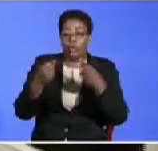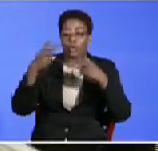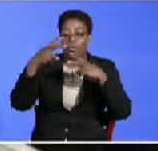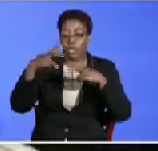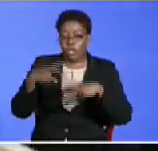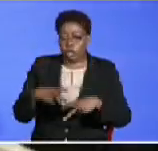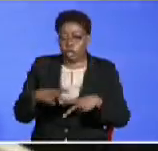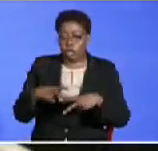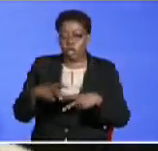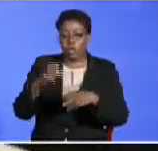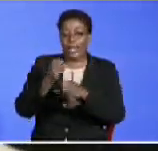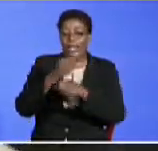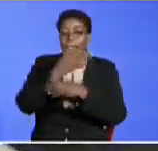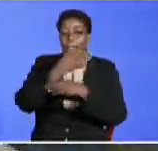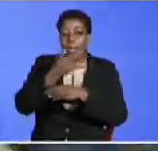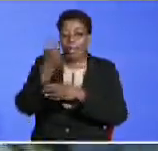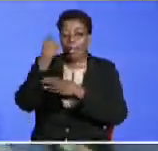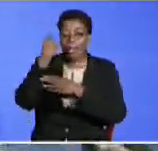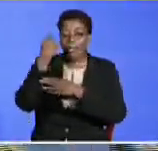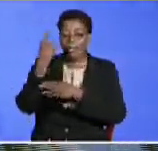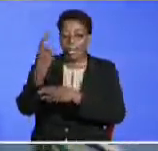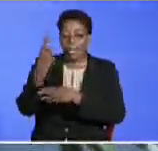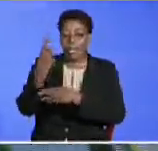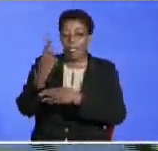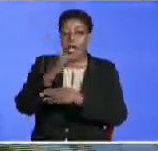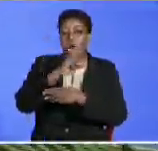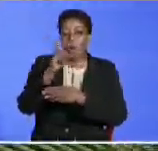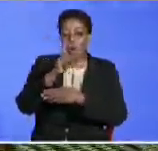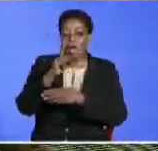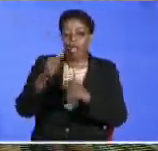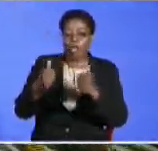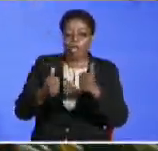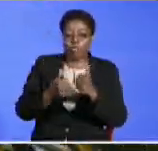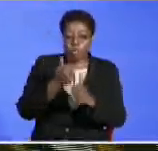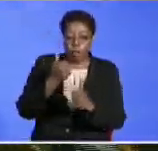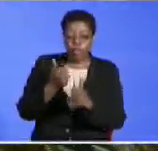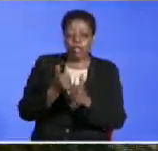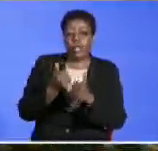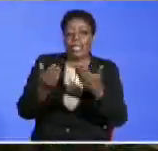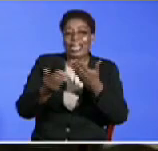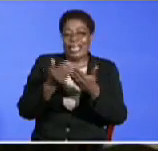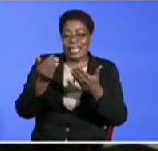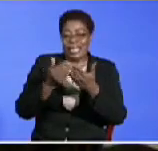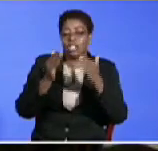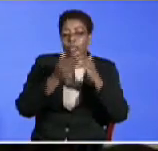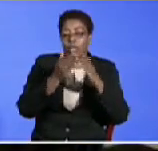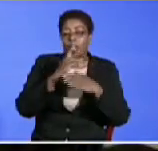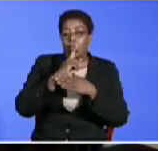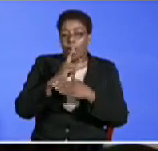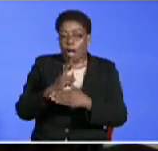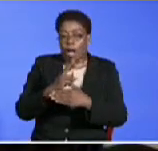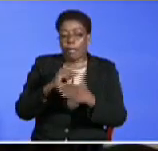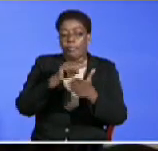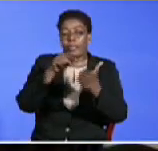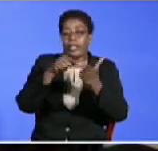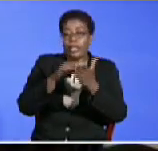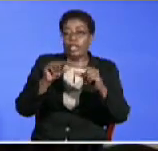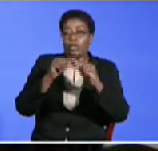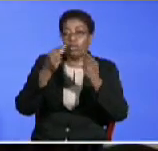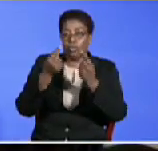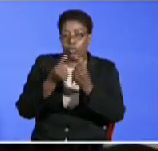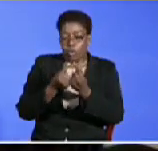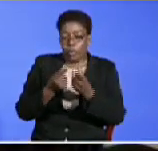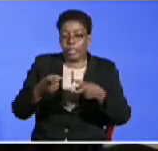research in order to gain a better understanding of where the most vulnerable communities in the country were. The group conducted a study and released